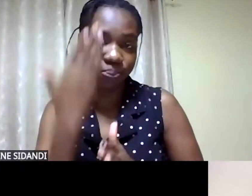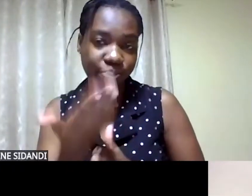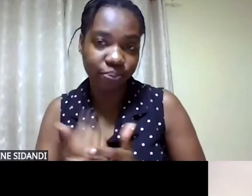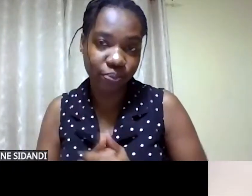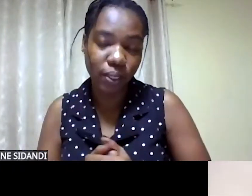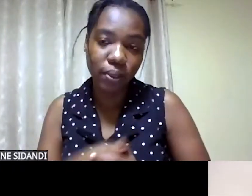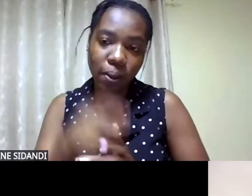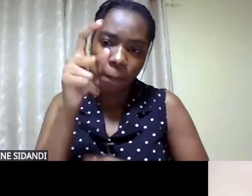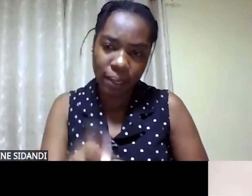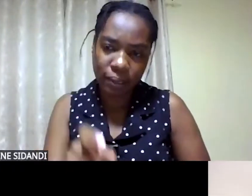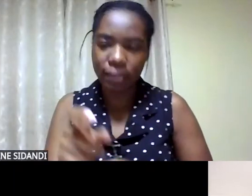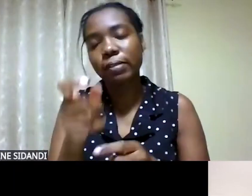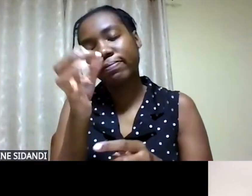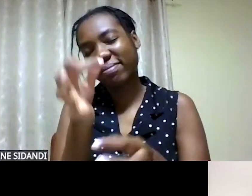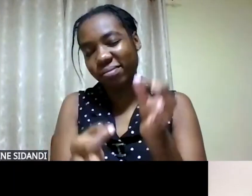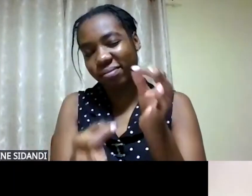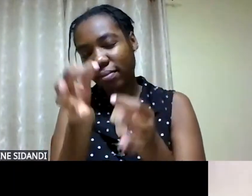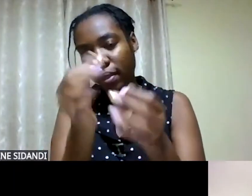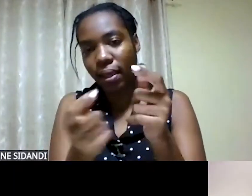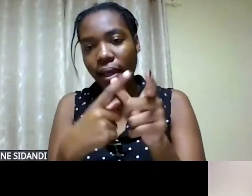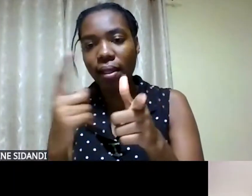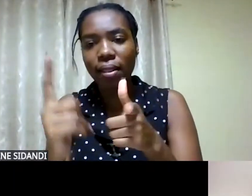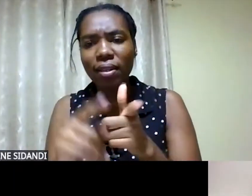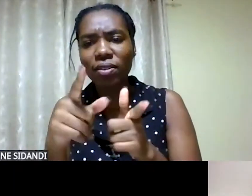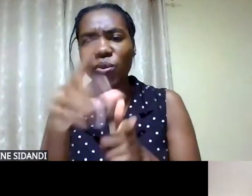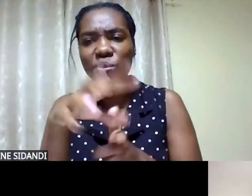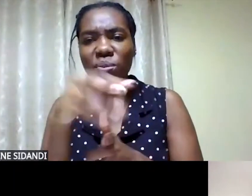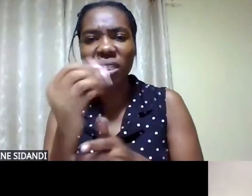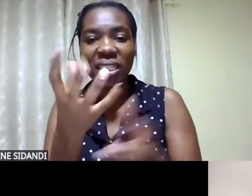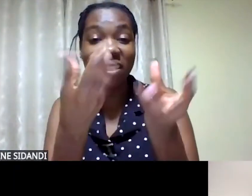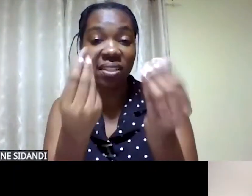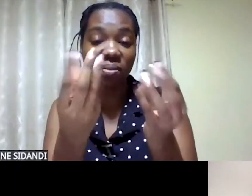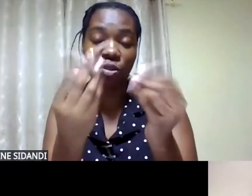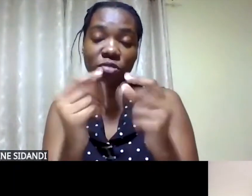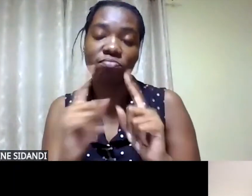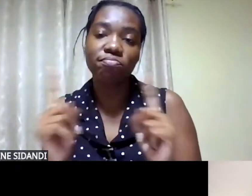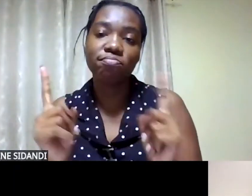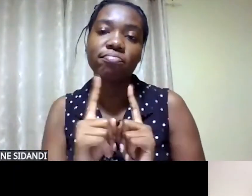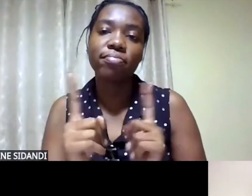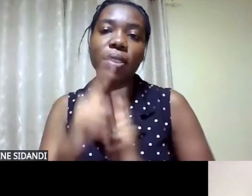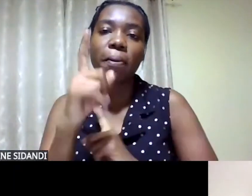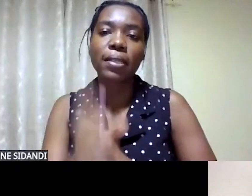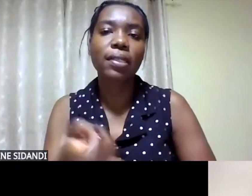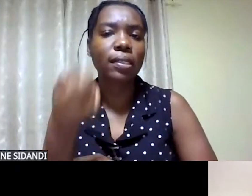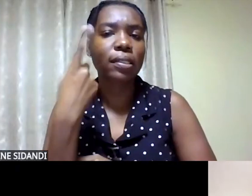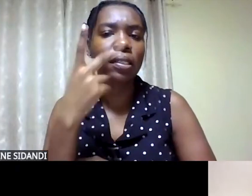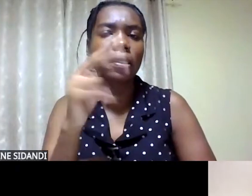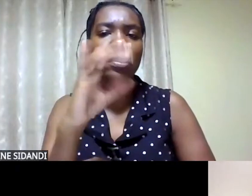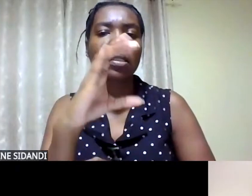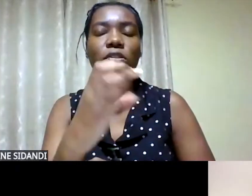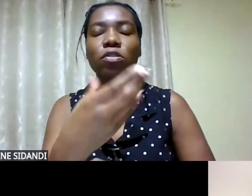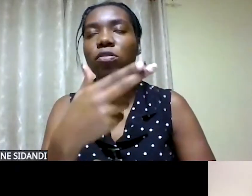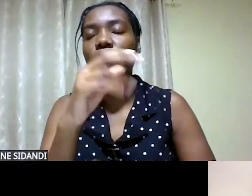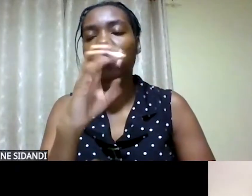Evaluate, and don't take it as simple as it may look like. Understanding your niche, that seems like a very